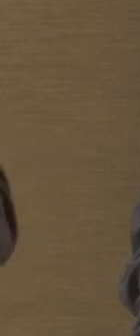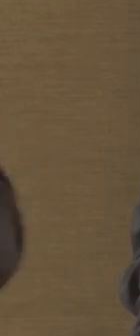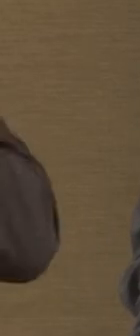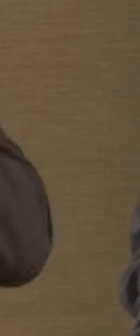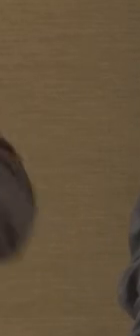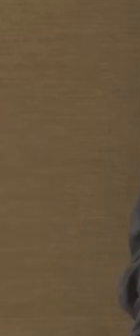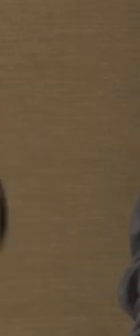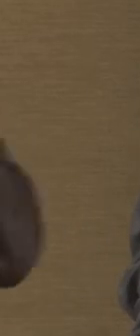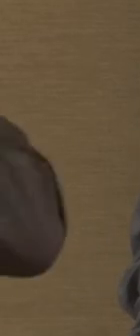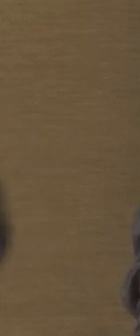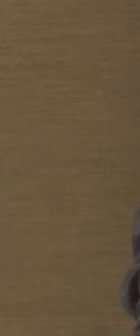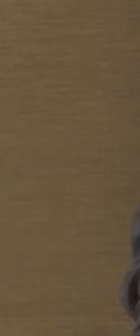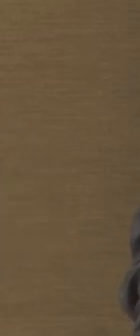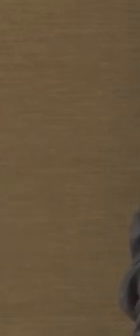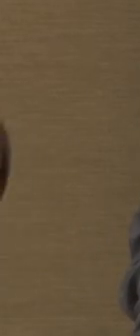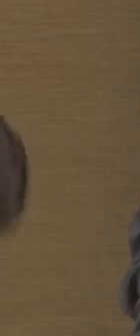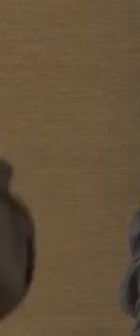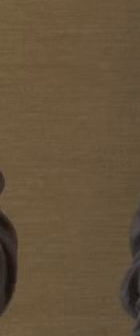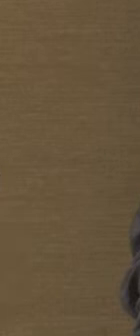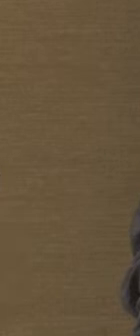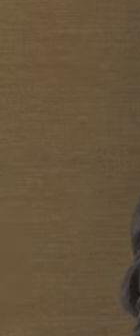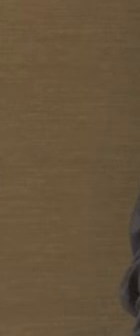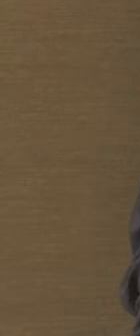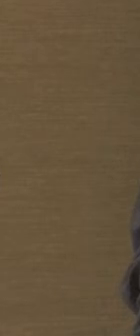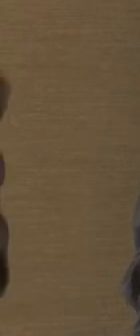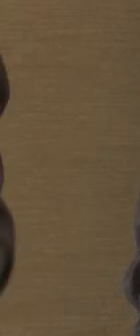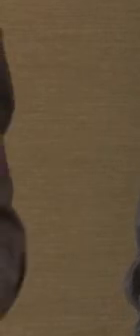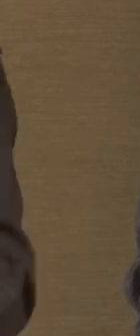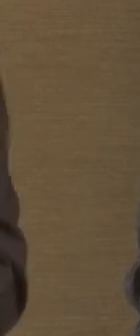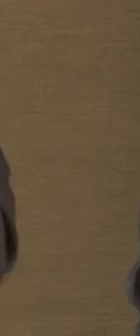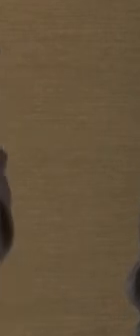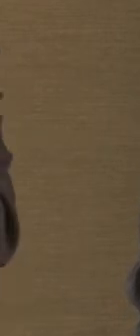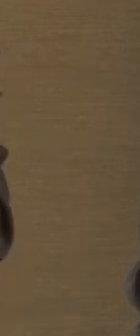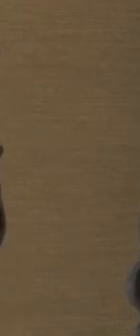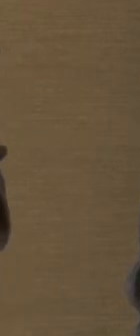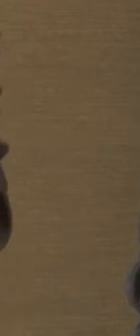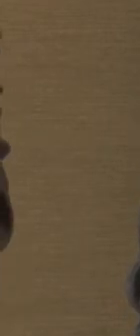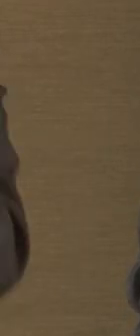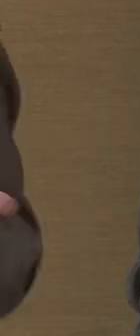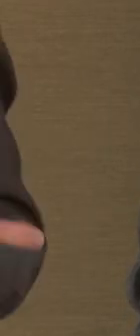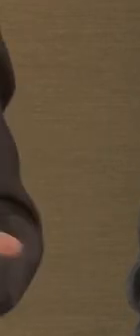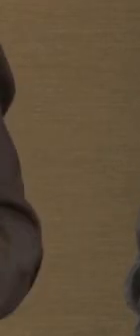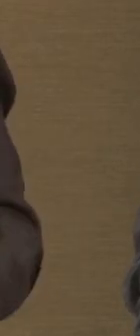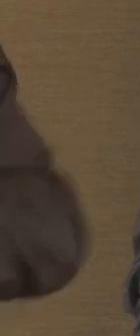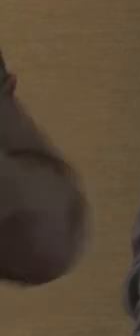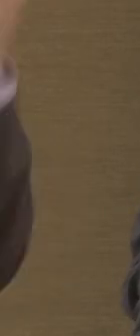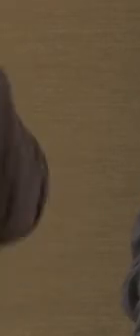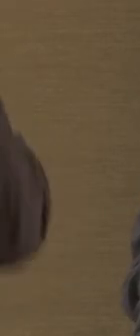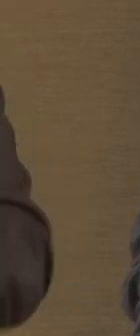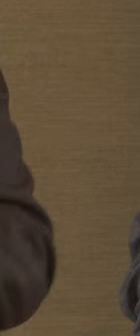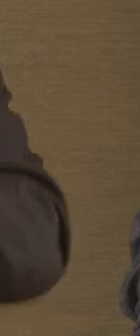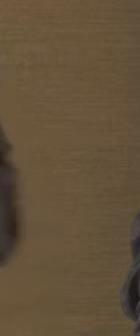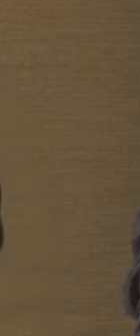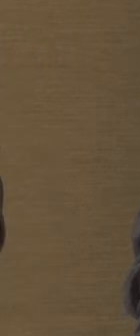delivery. And these are all very fine, obviously, and very laudable themes and objectives